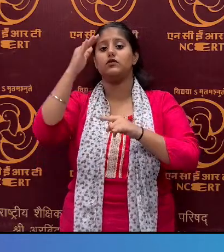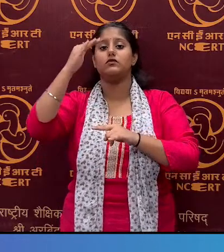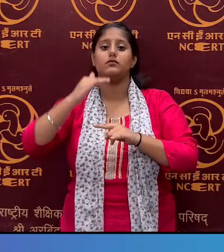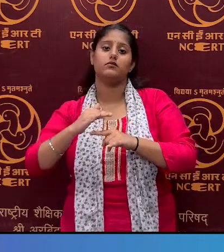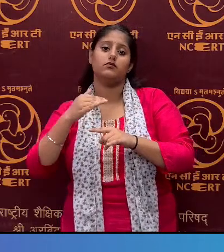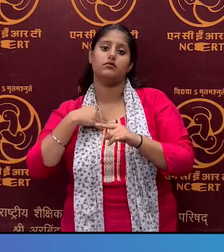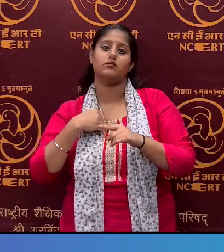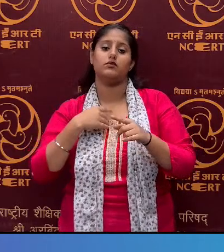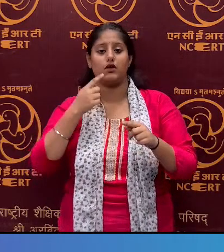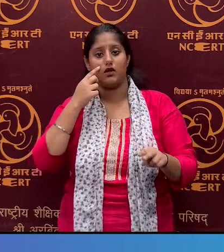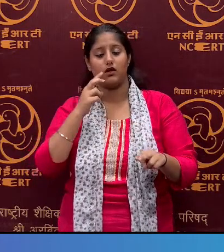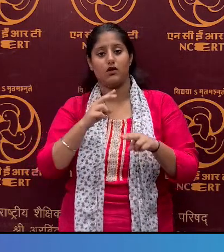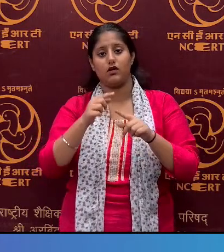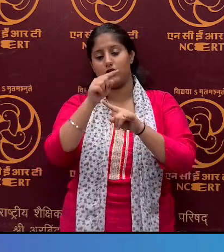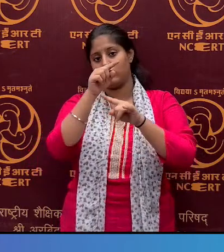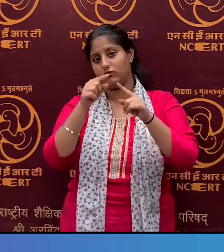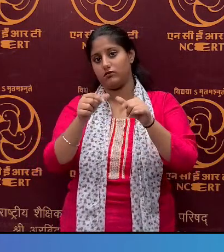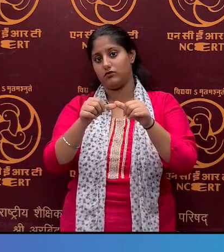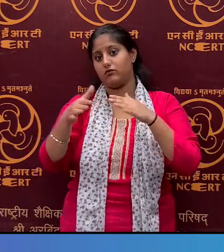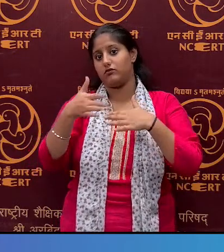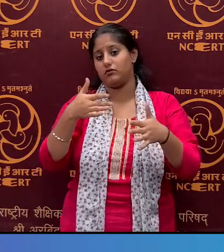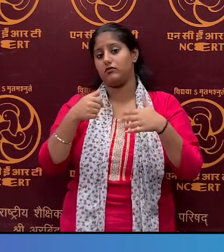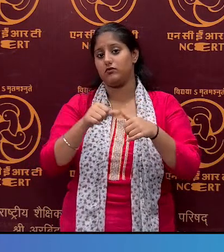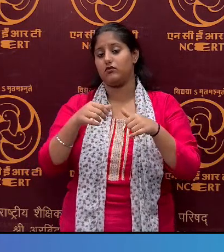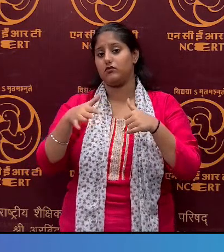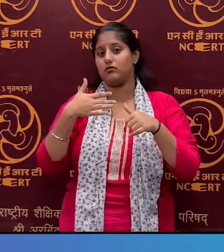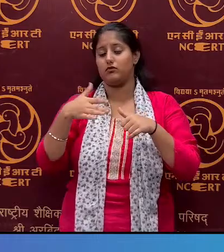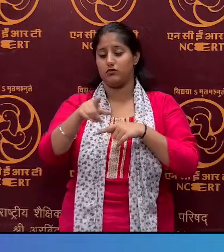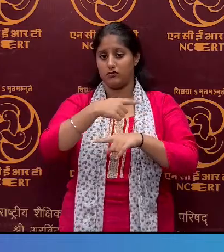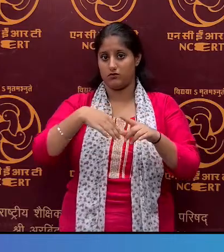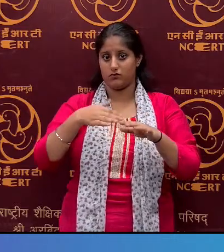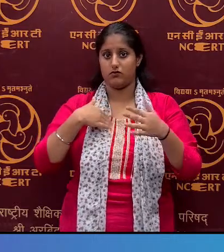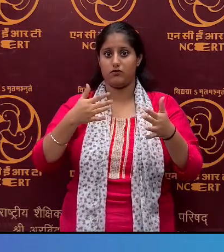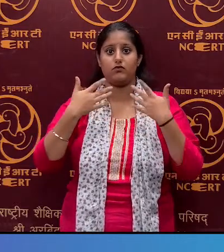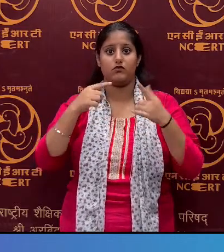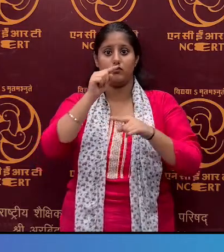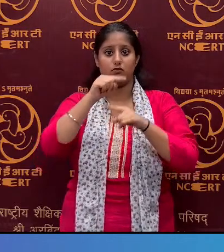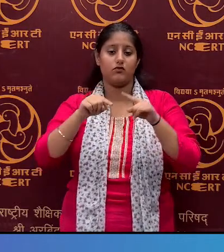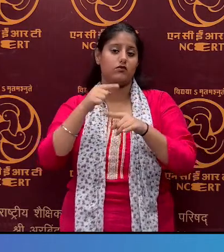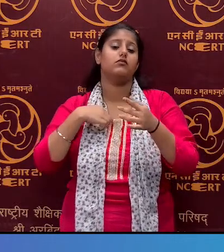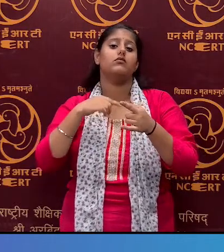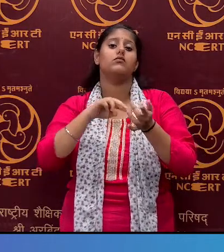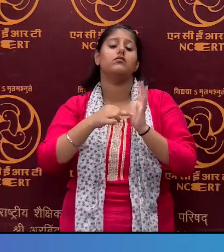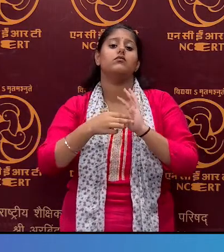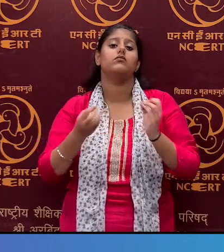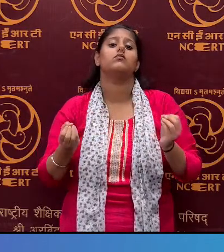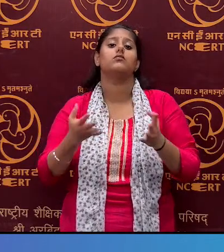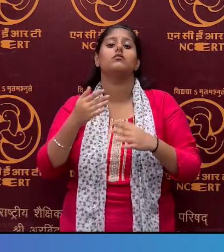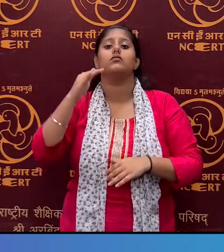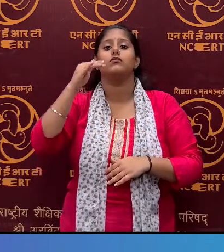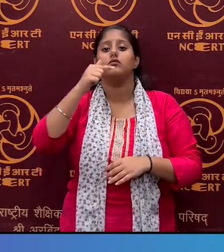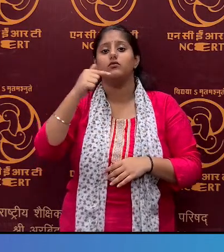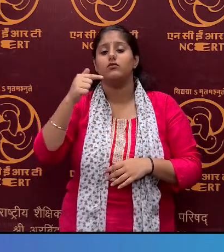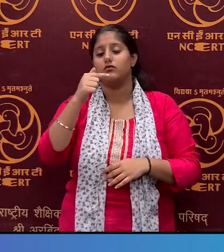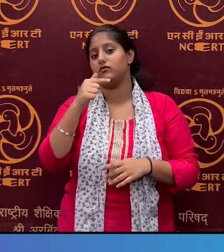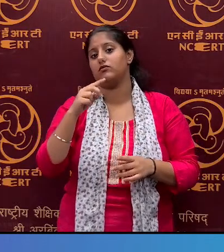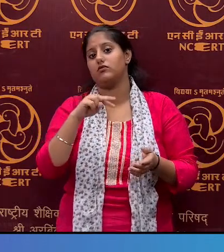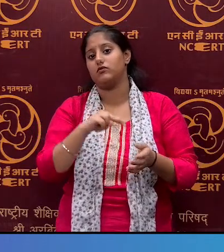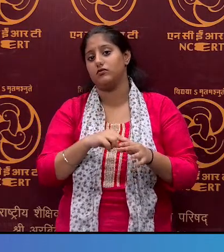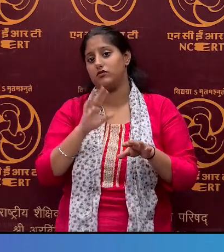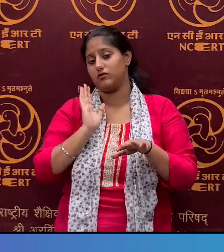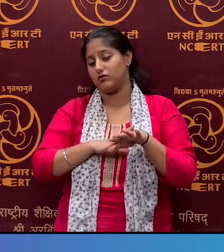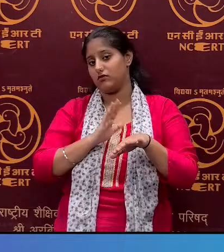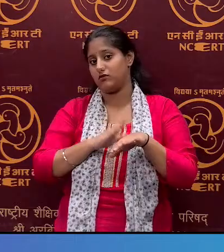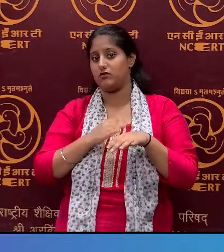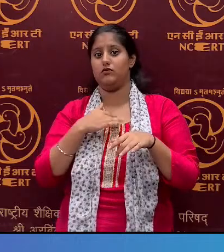Atmospheric temperature start decreasing, and that's the reason we experience